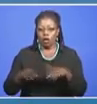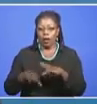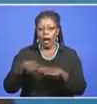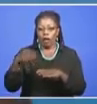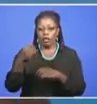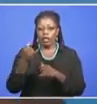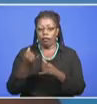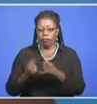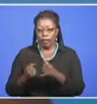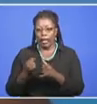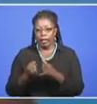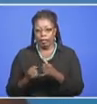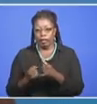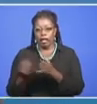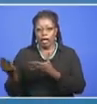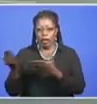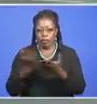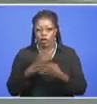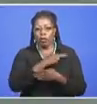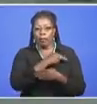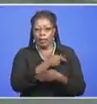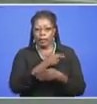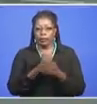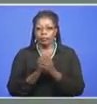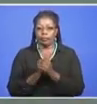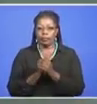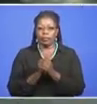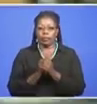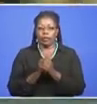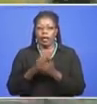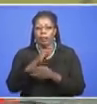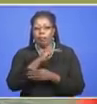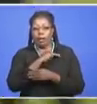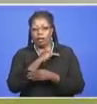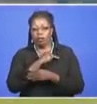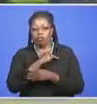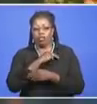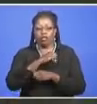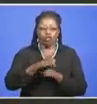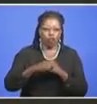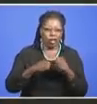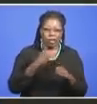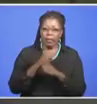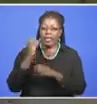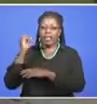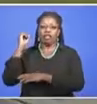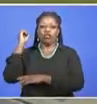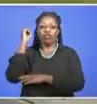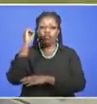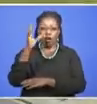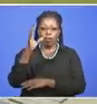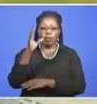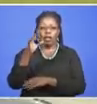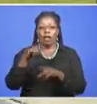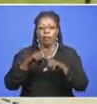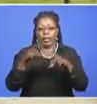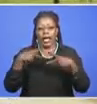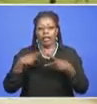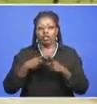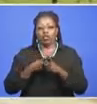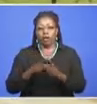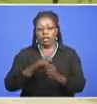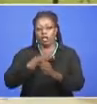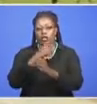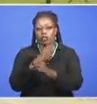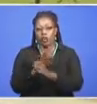final and hope to bring on a medal. Ken Mullings struggled in the javelin event and needed to run a strong 1,500 meters to get